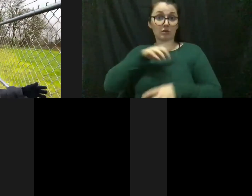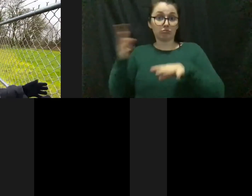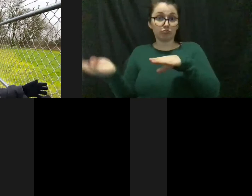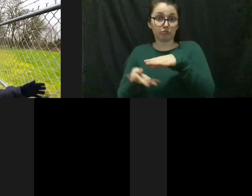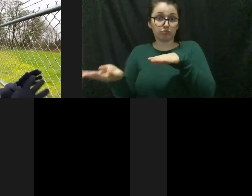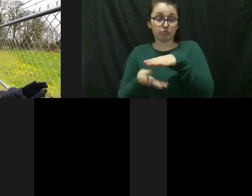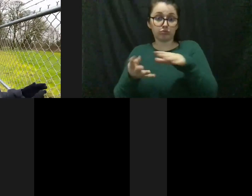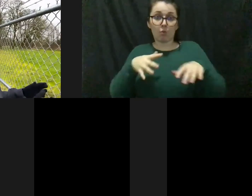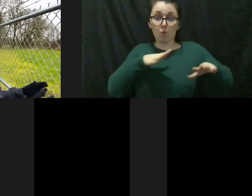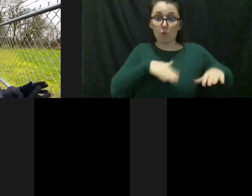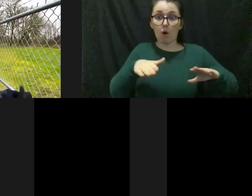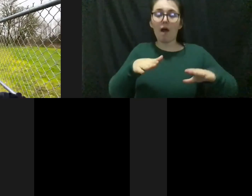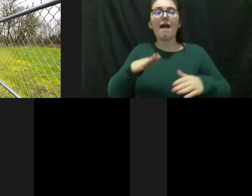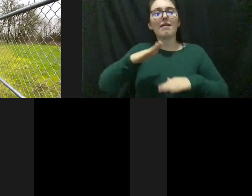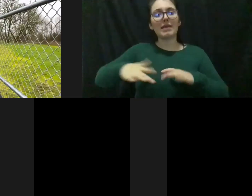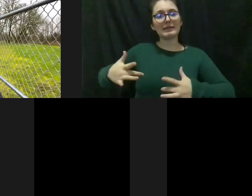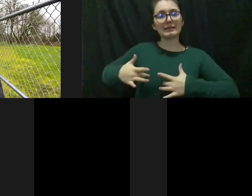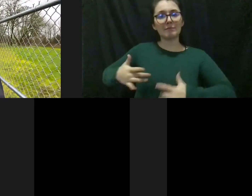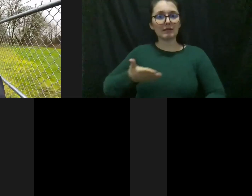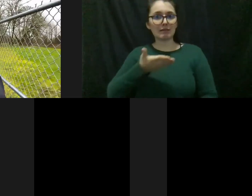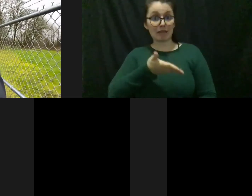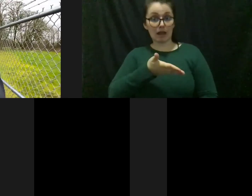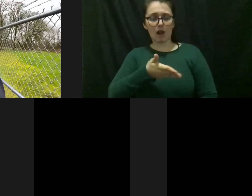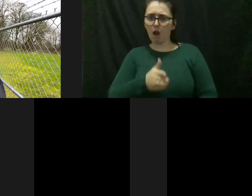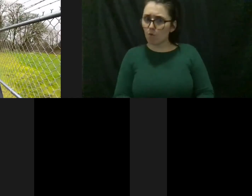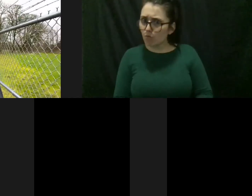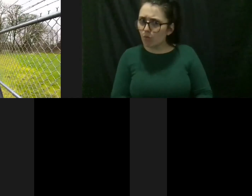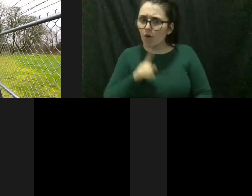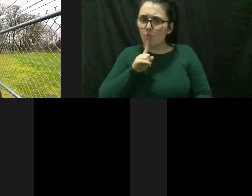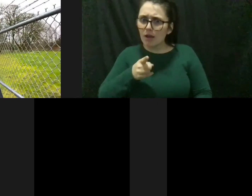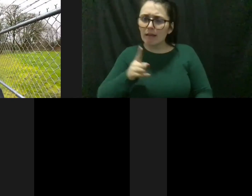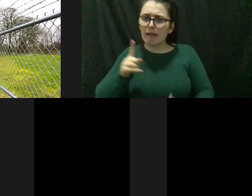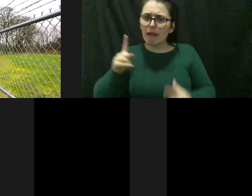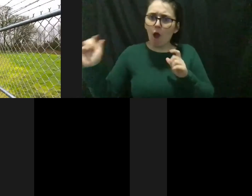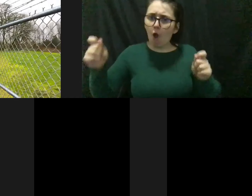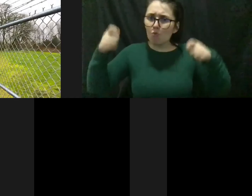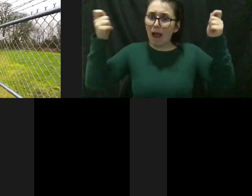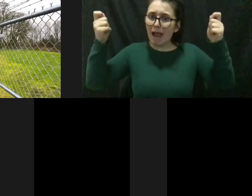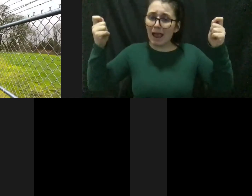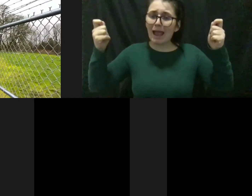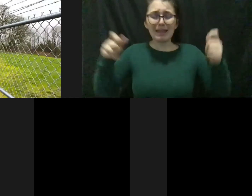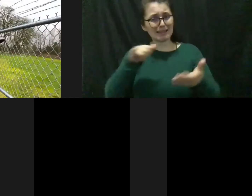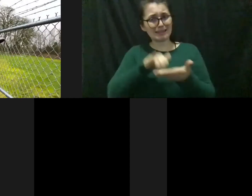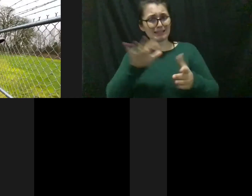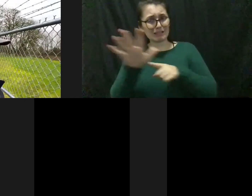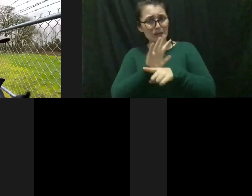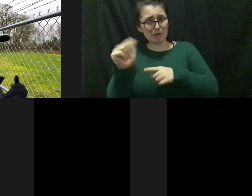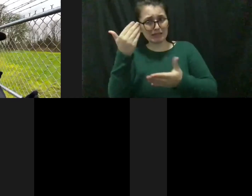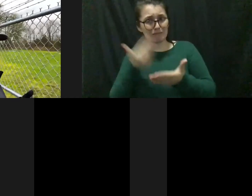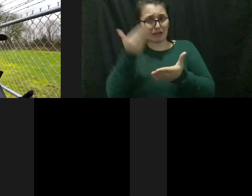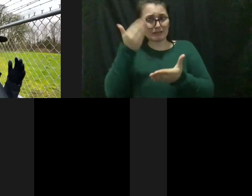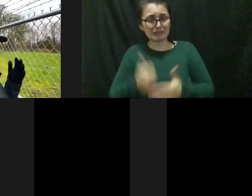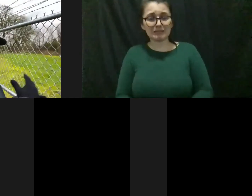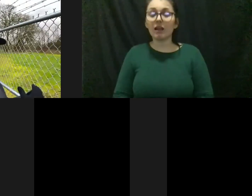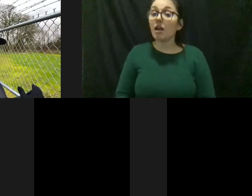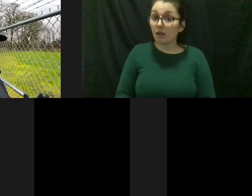we go underneath the grass, the bike path to the Willamette River. And we have 4 diffusers. So